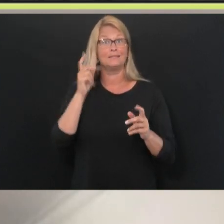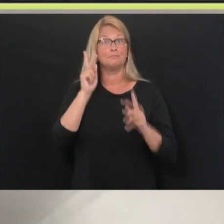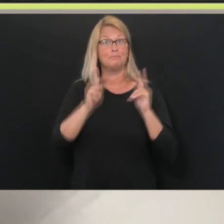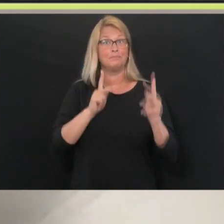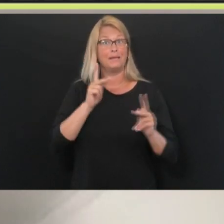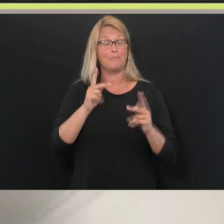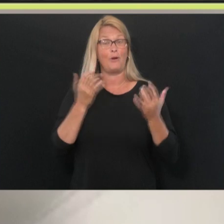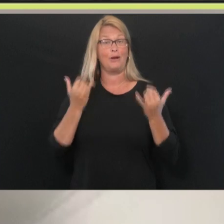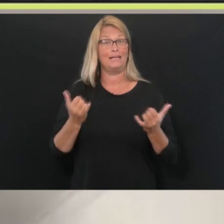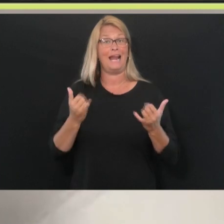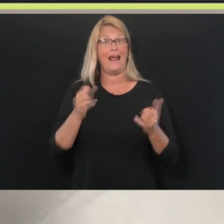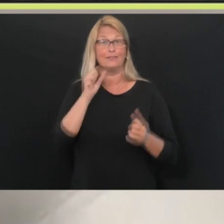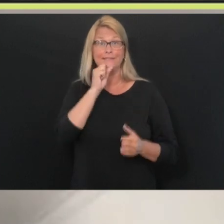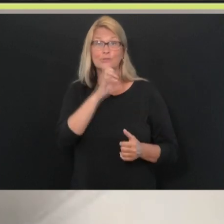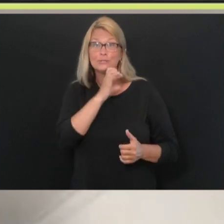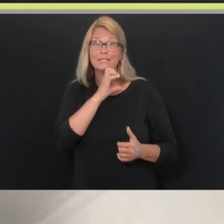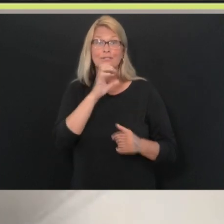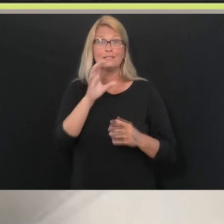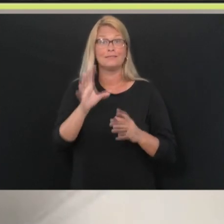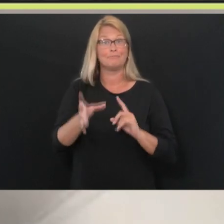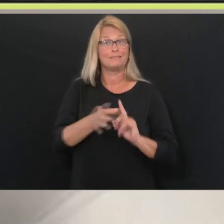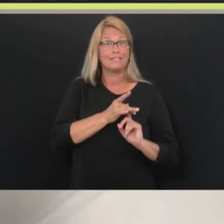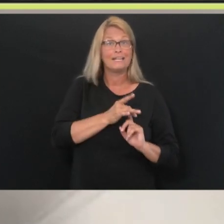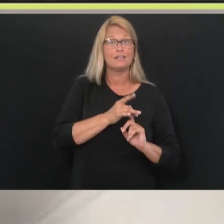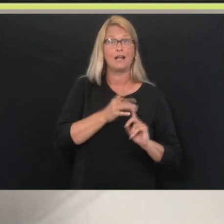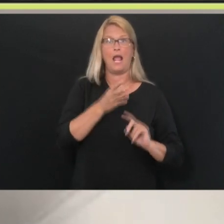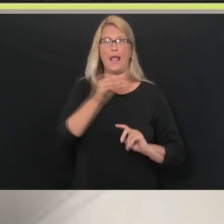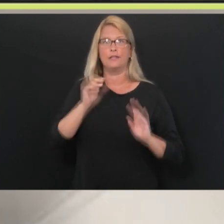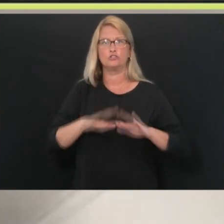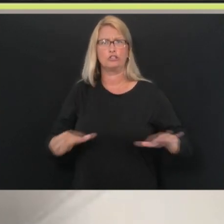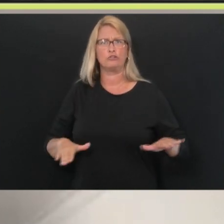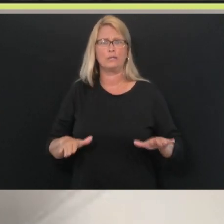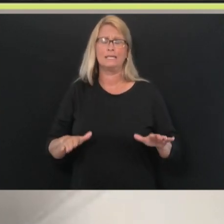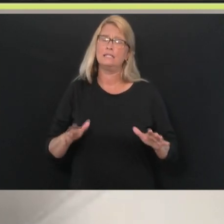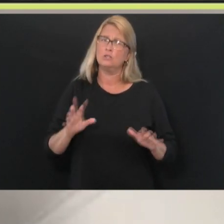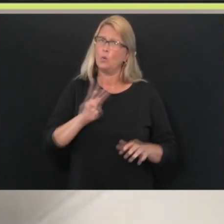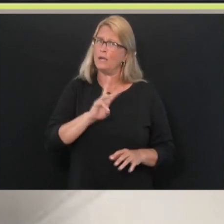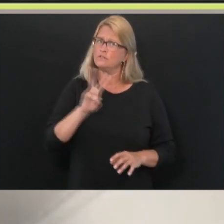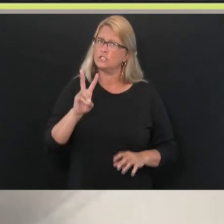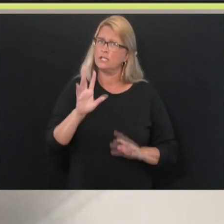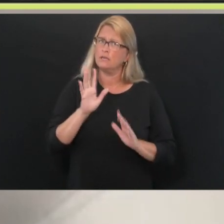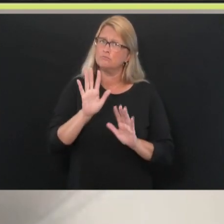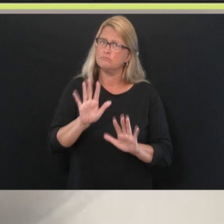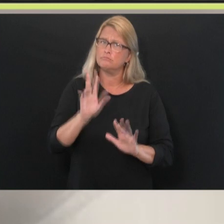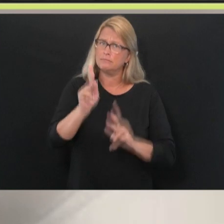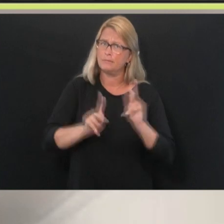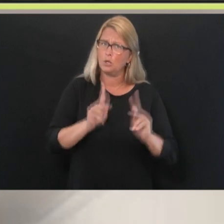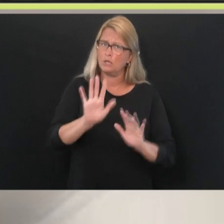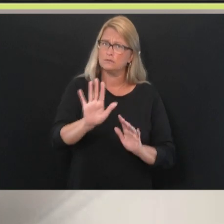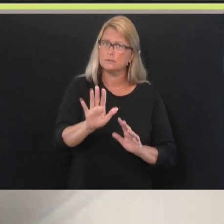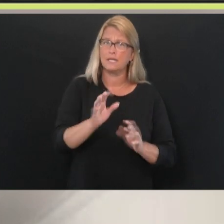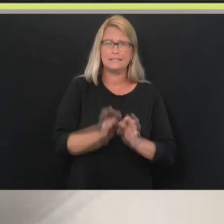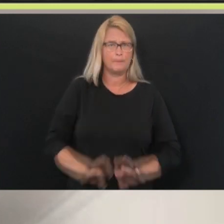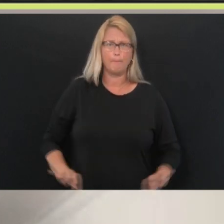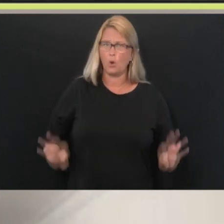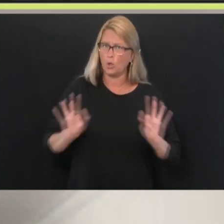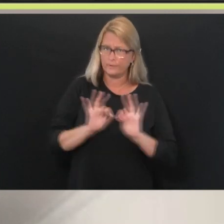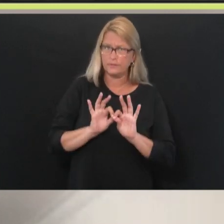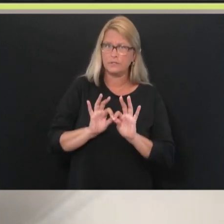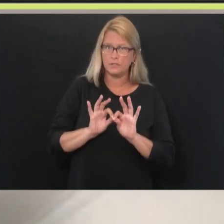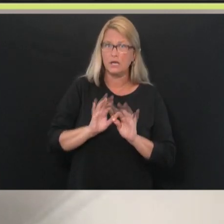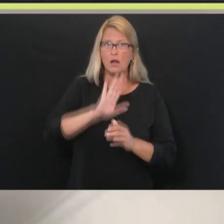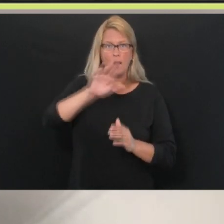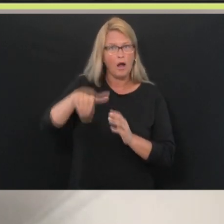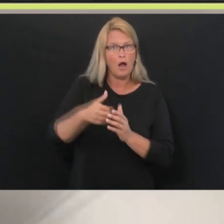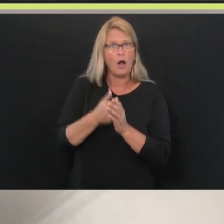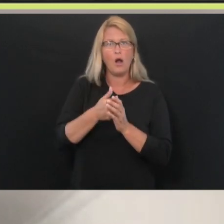are now becoming infected, as well as children. So West Virginia, it's really, really important that in all parts of our state,